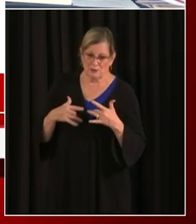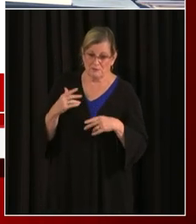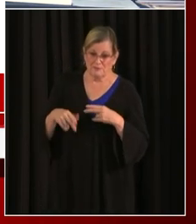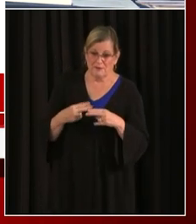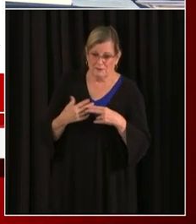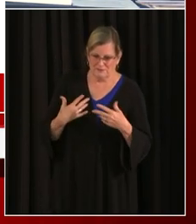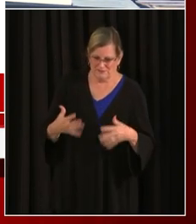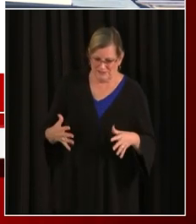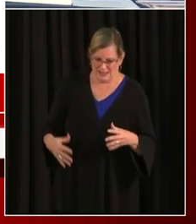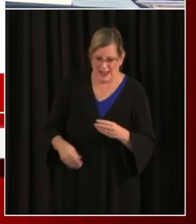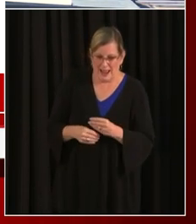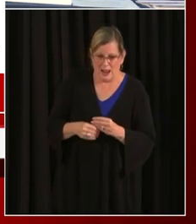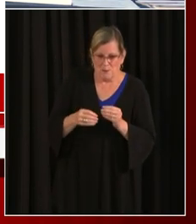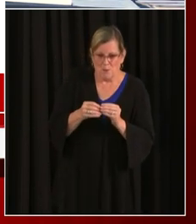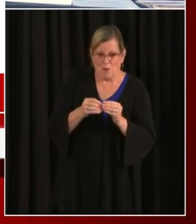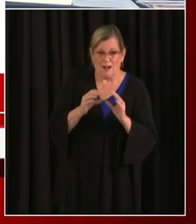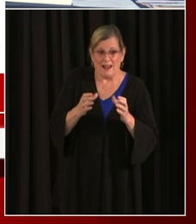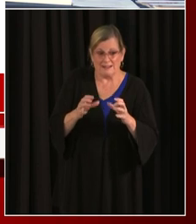offering.